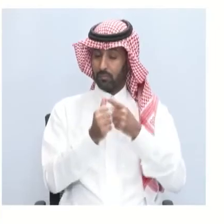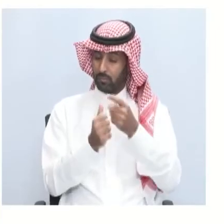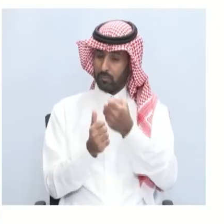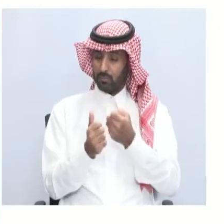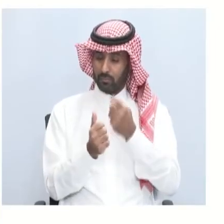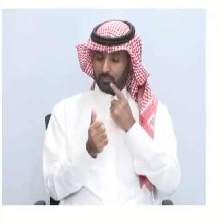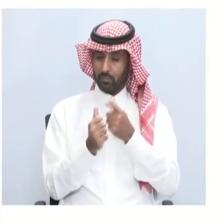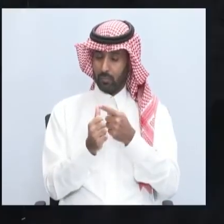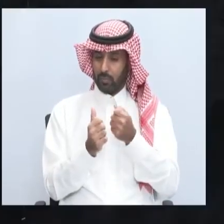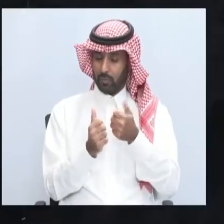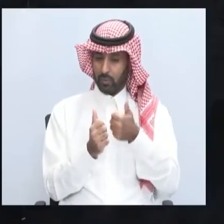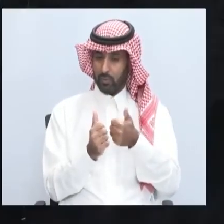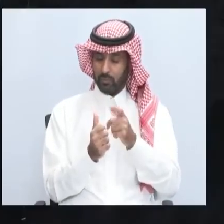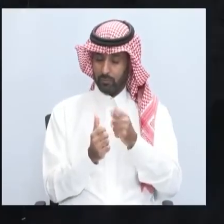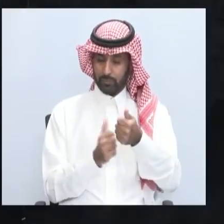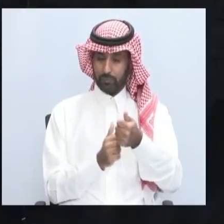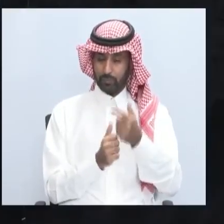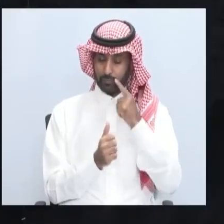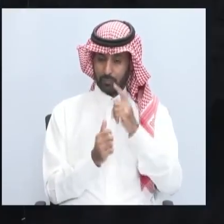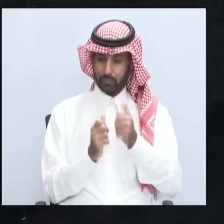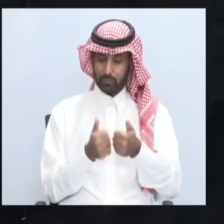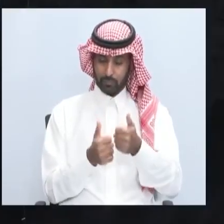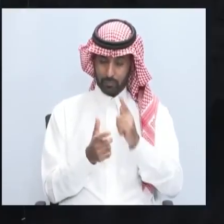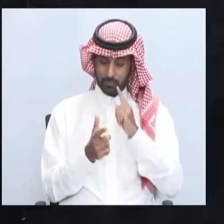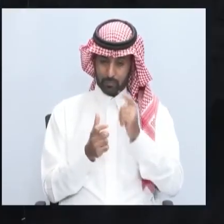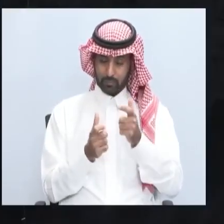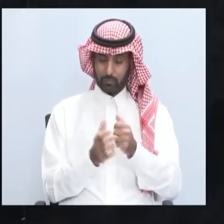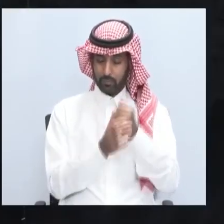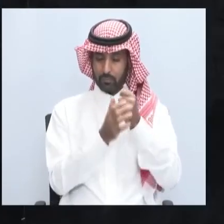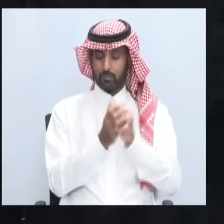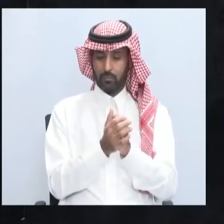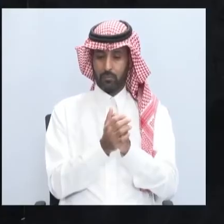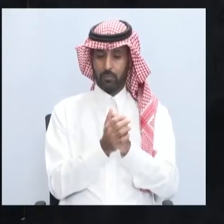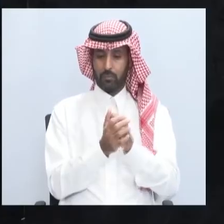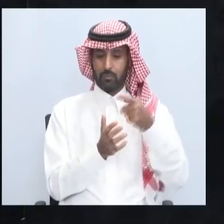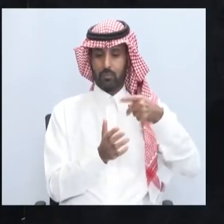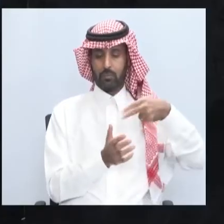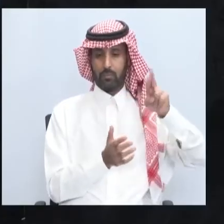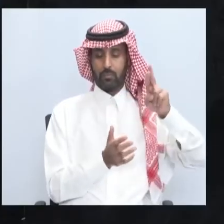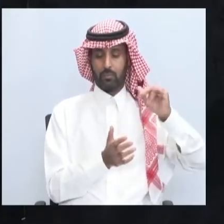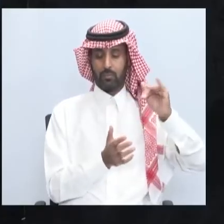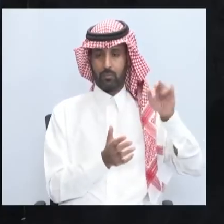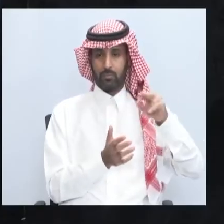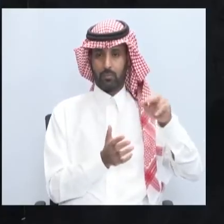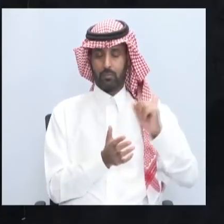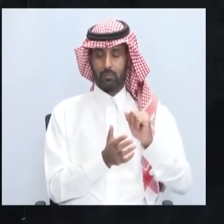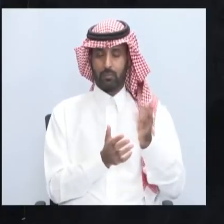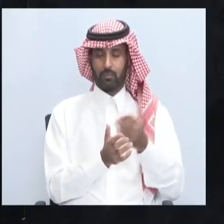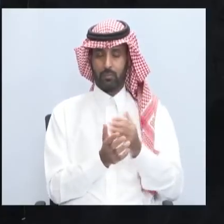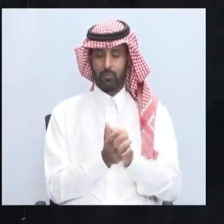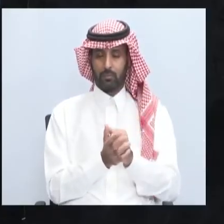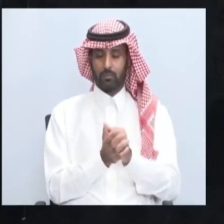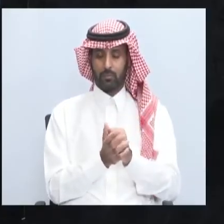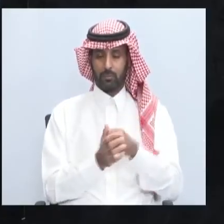you win a contest, you get a prize. So what's synonym? The word that has the same meaning as the word prize